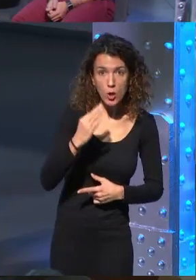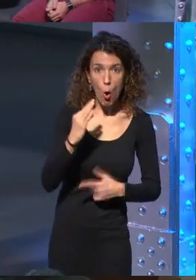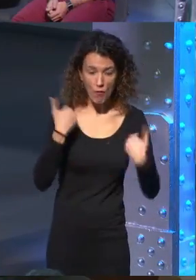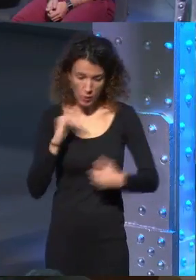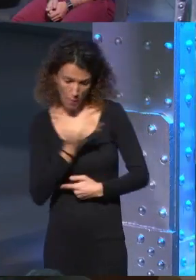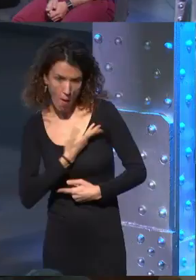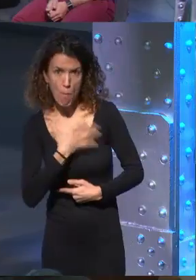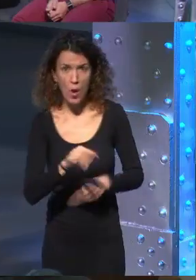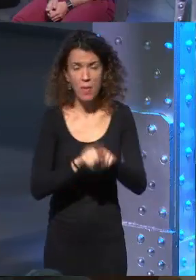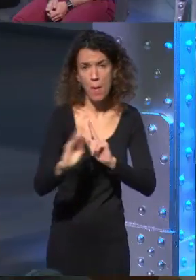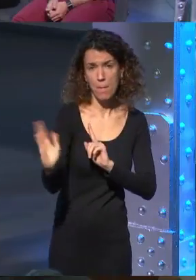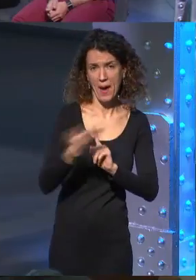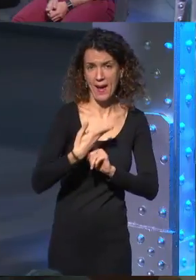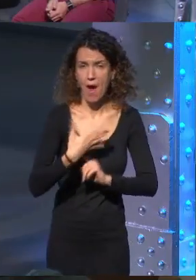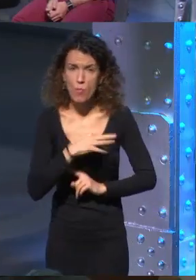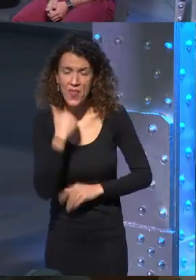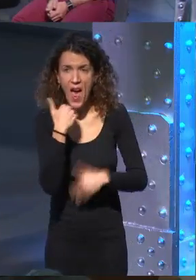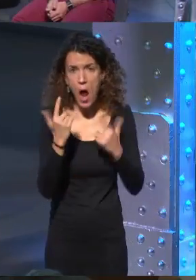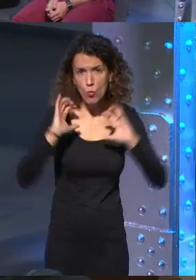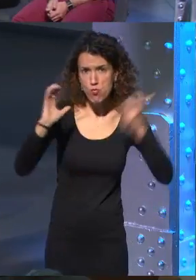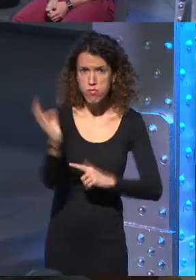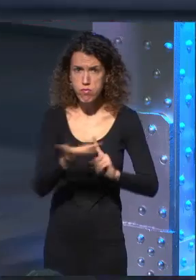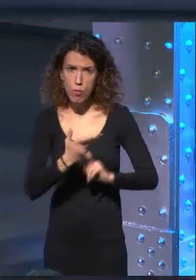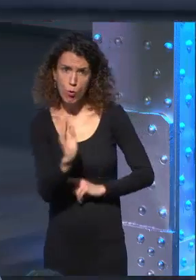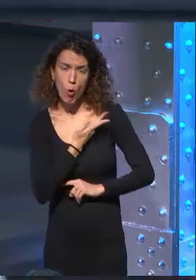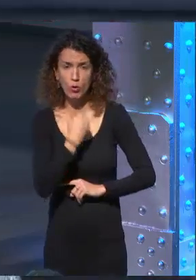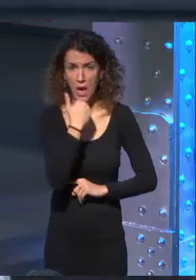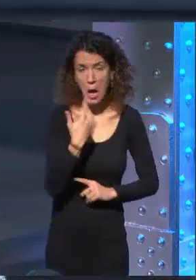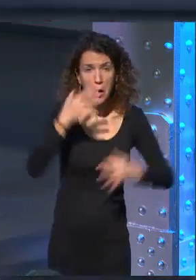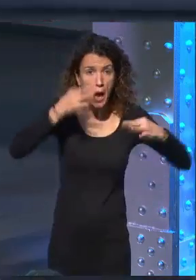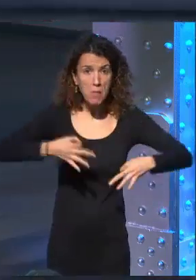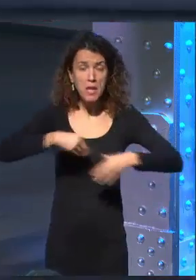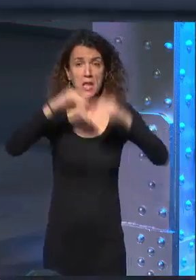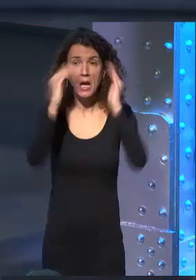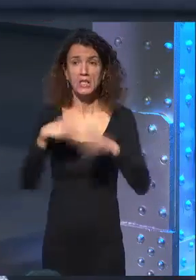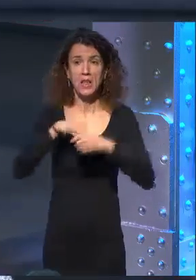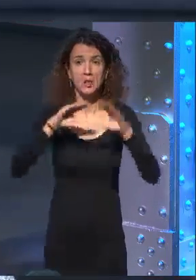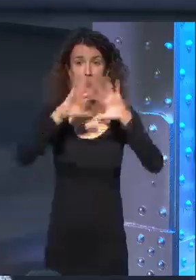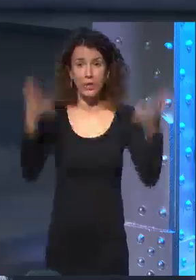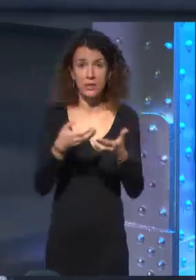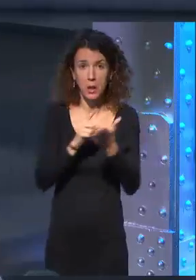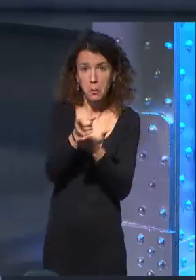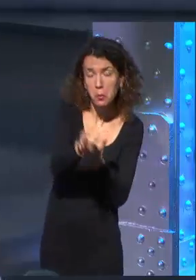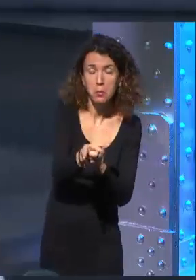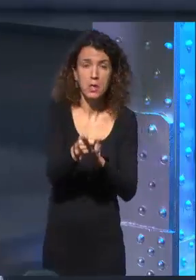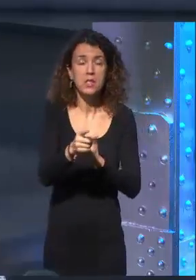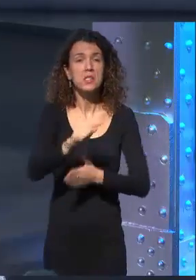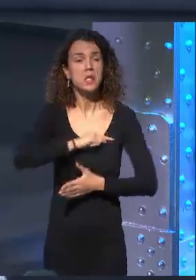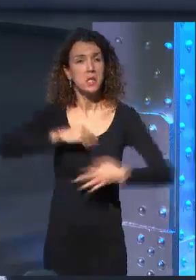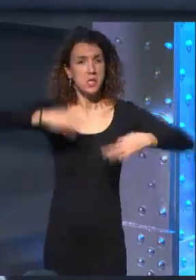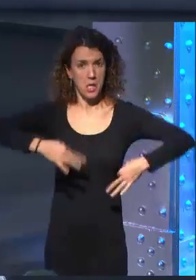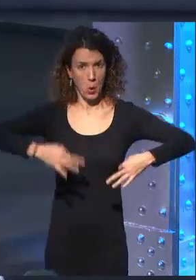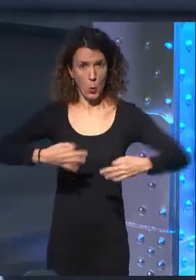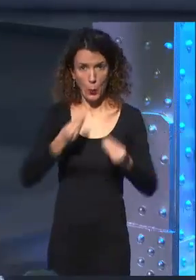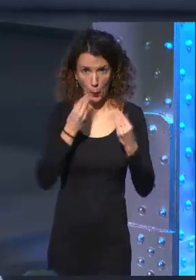through the internet. So until they perceive that they can be punished through the internet, or they can be hurt through the